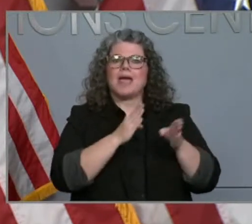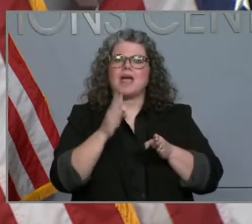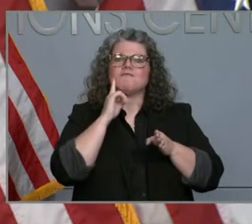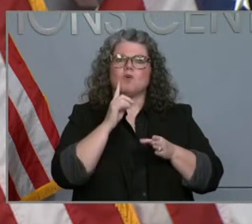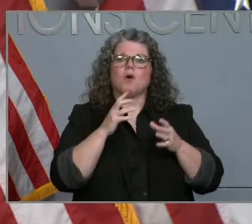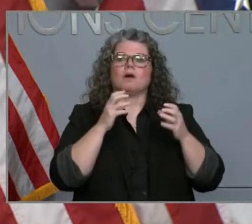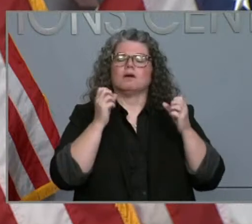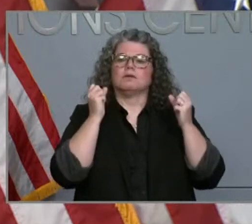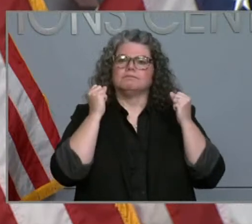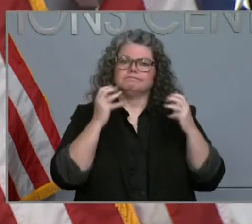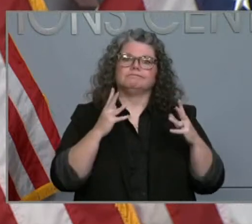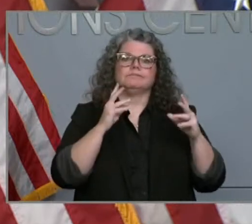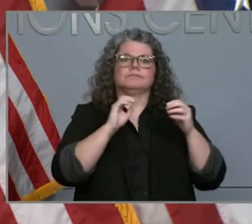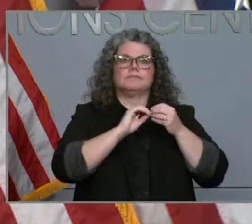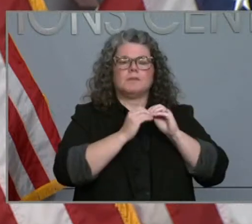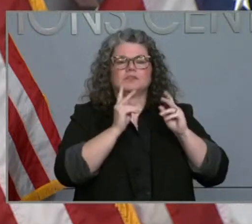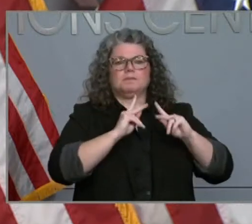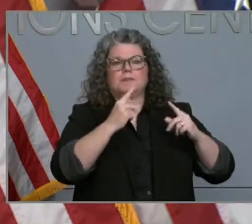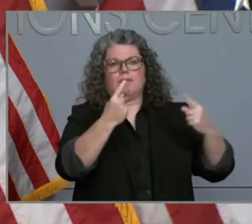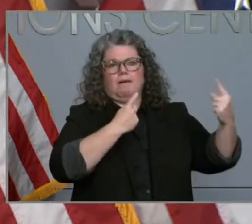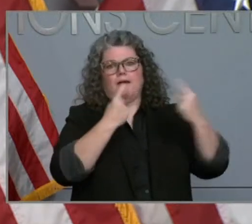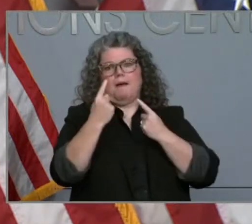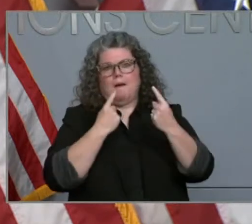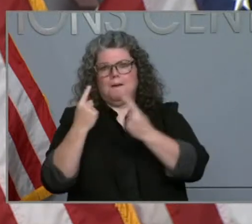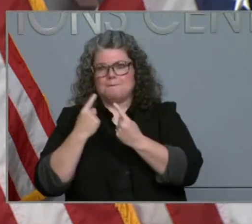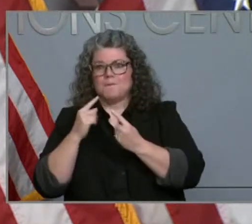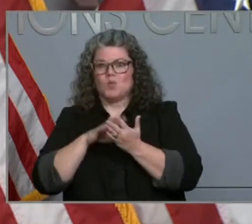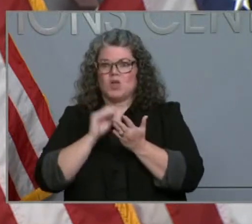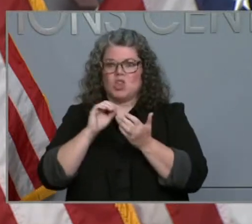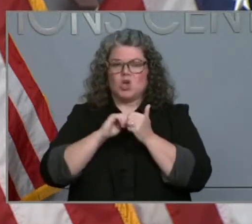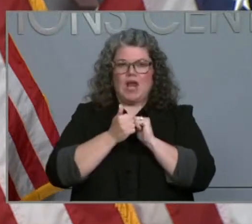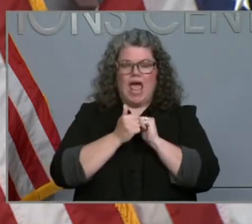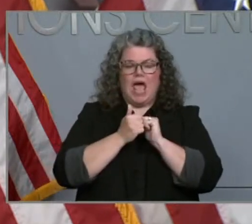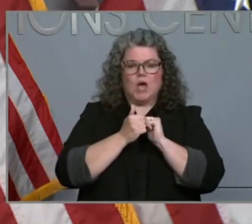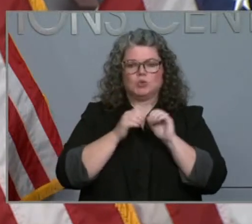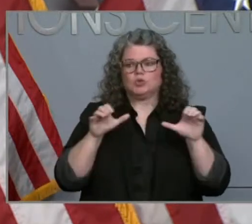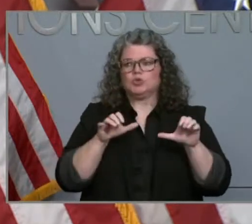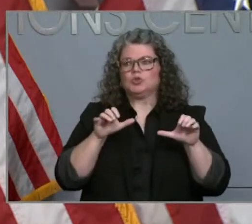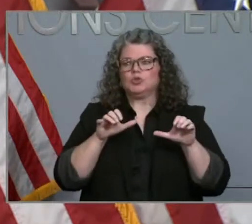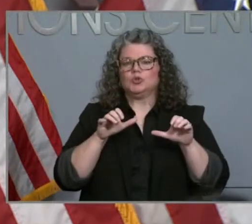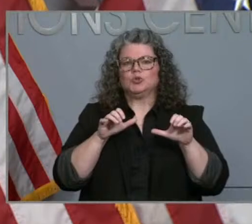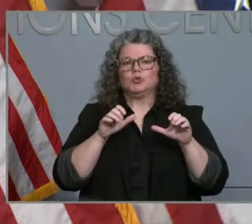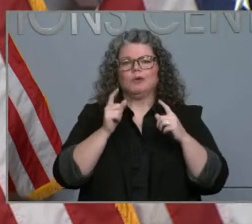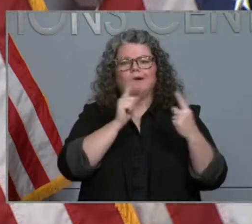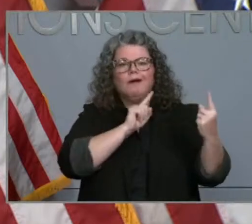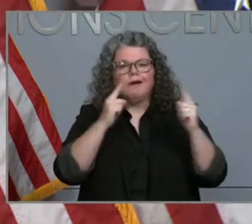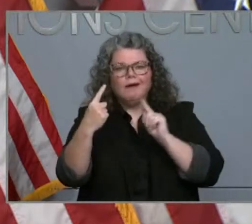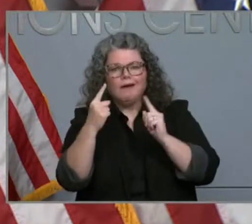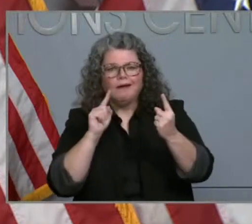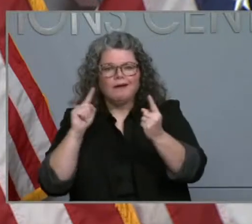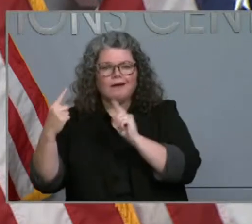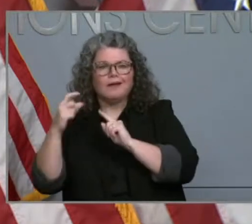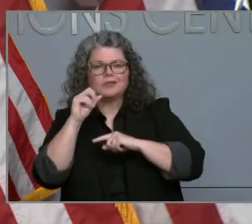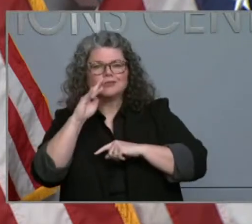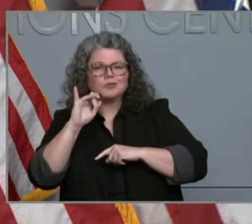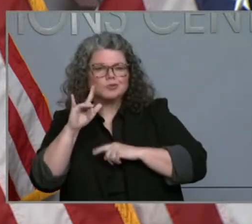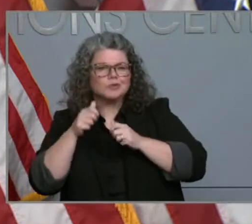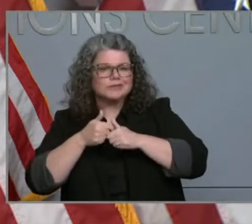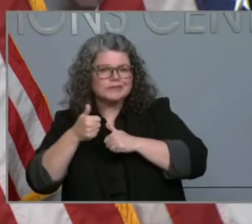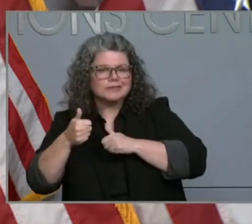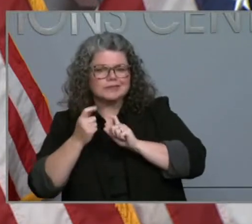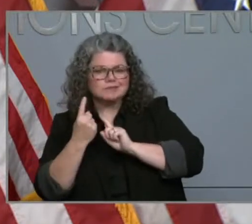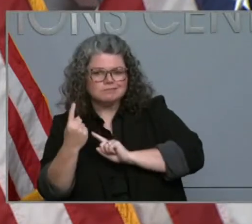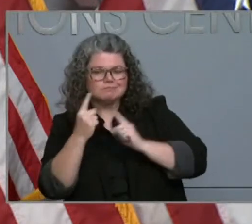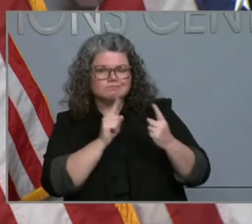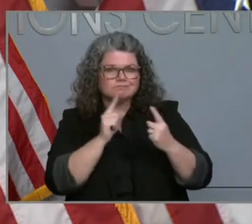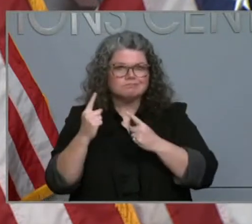turnout of voting during the early voting period, where we learned how to do social distancing and spacing, and realized